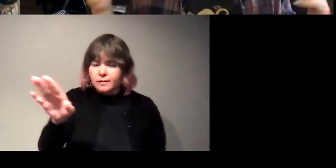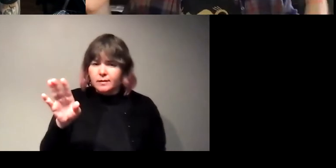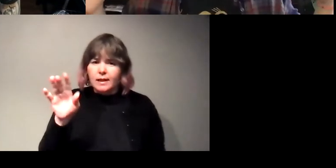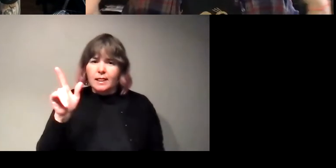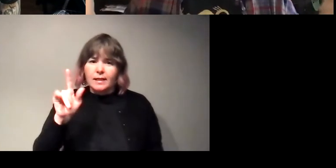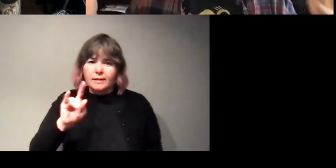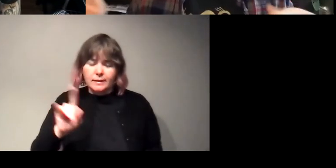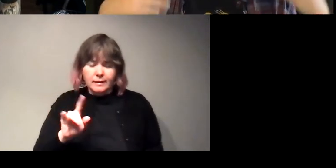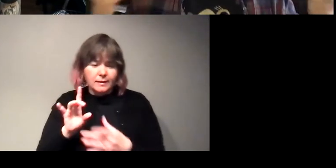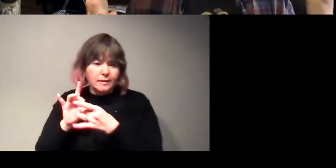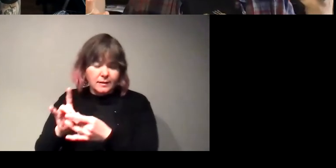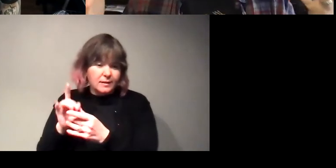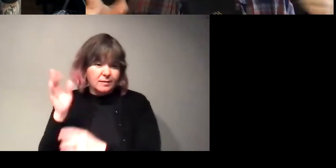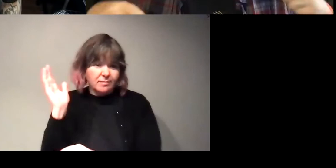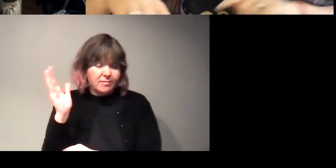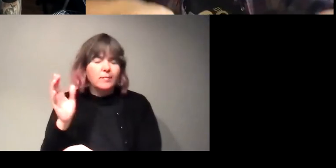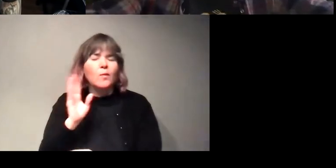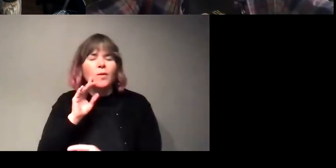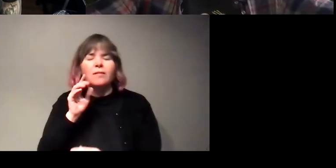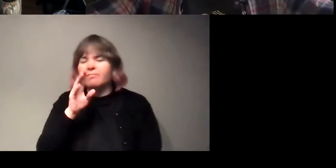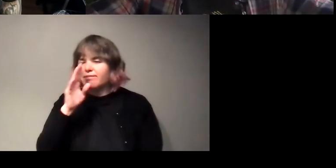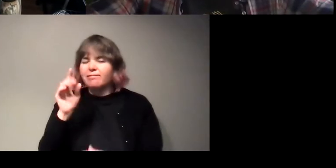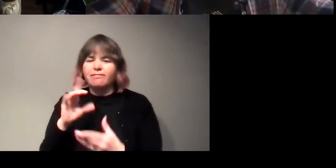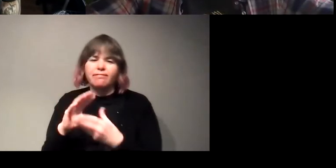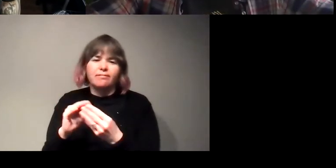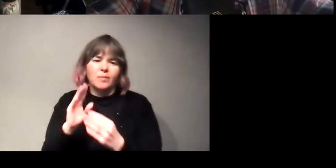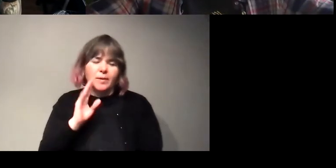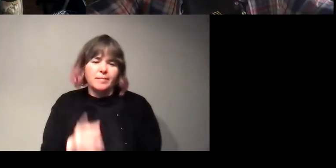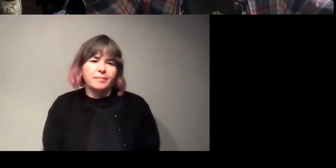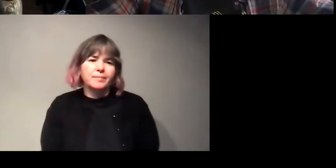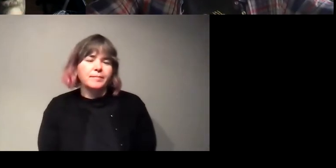that is relevant to the session, I'll ask it to Liz out loud.